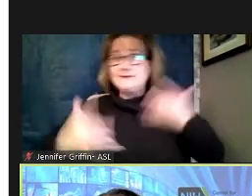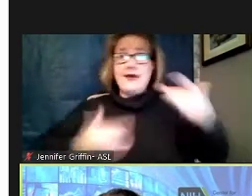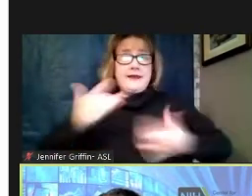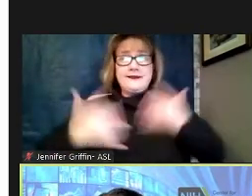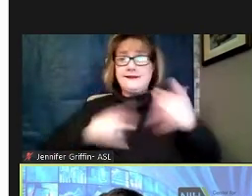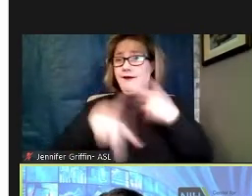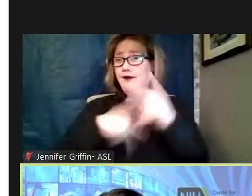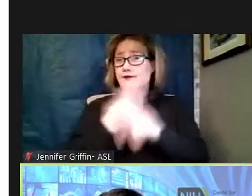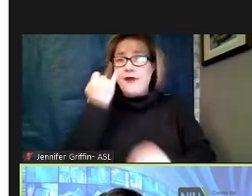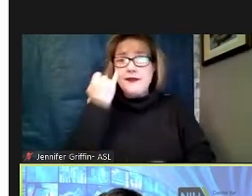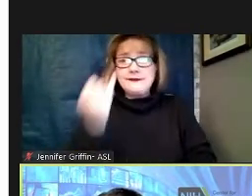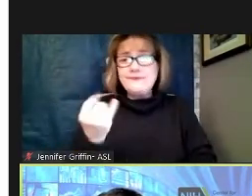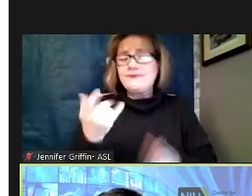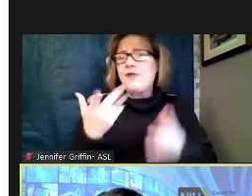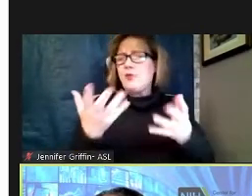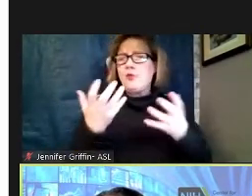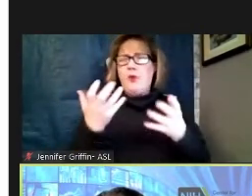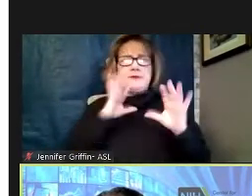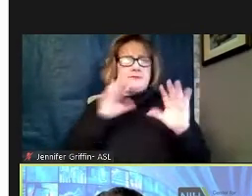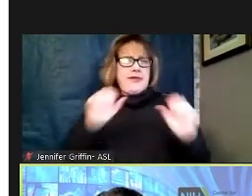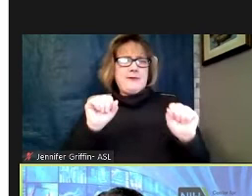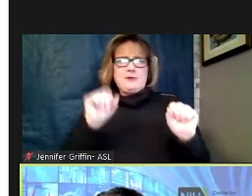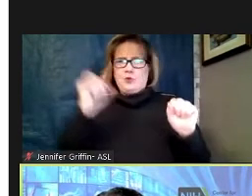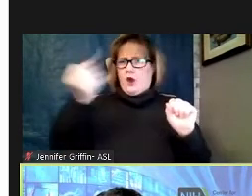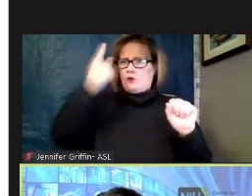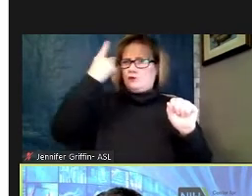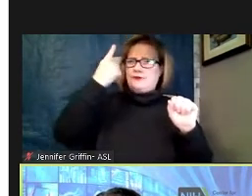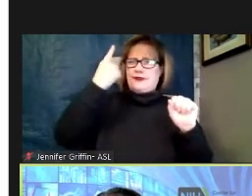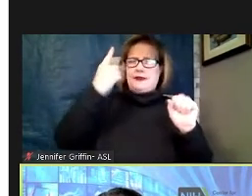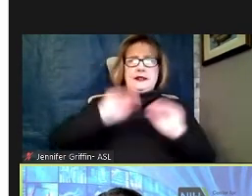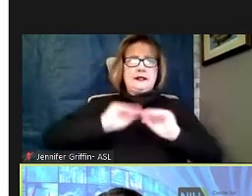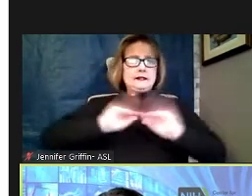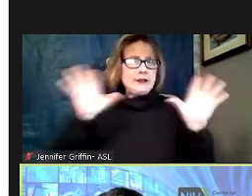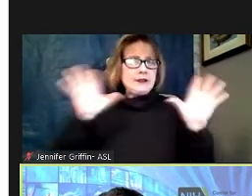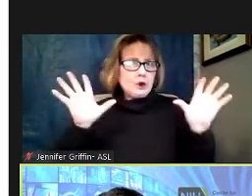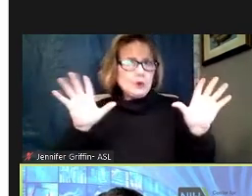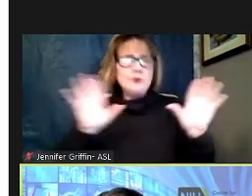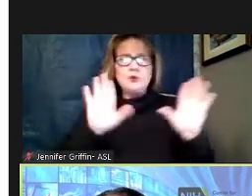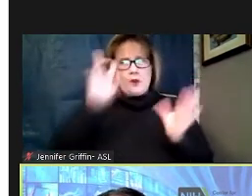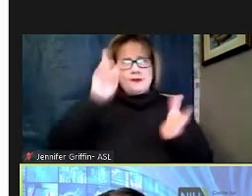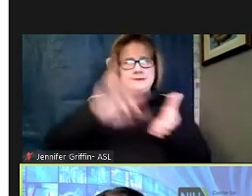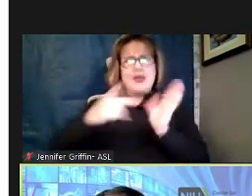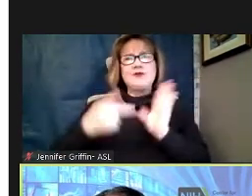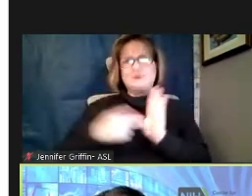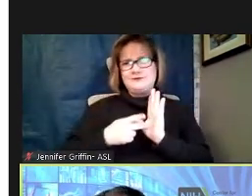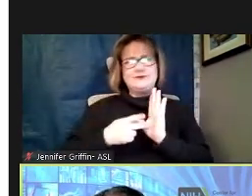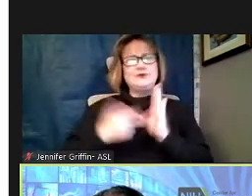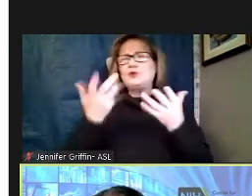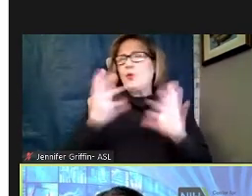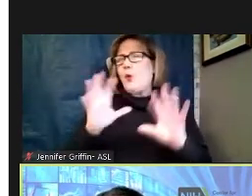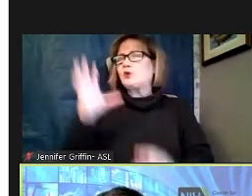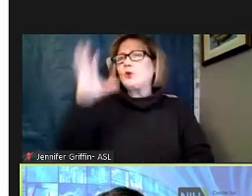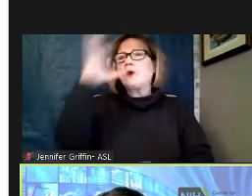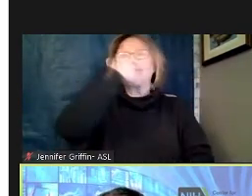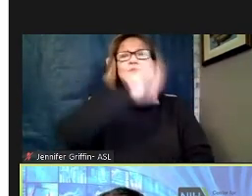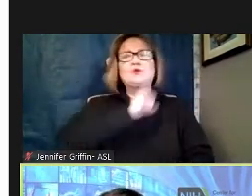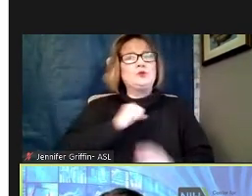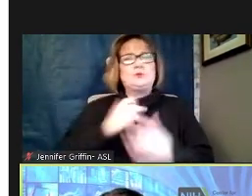And they want to be able to understand clearly your intentions, so you don't want to assume too